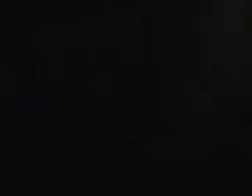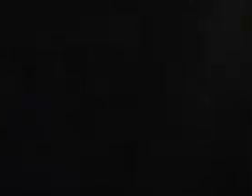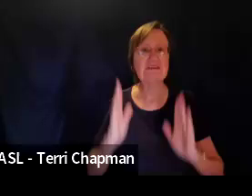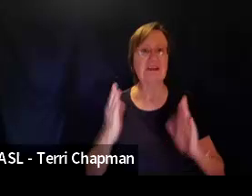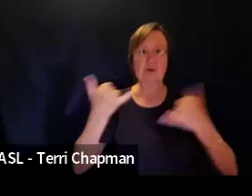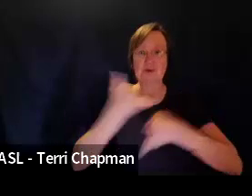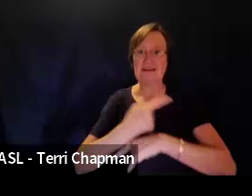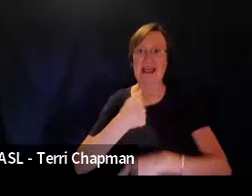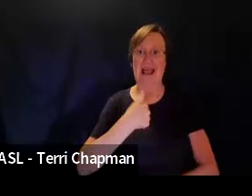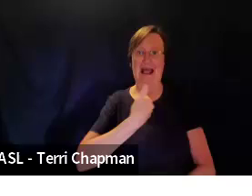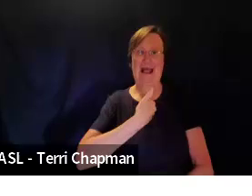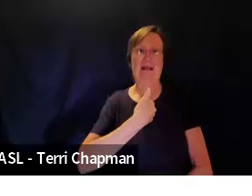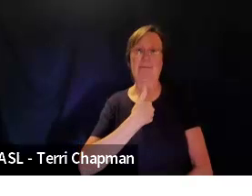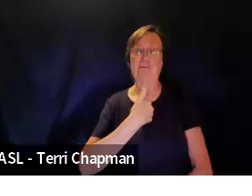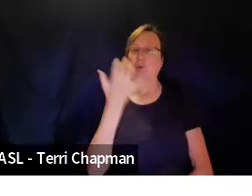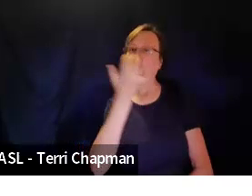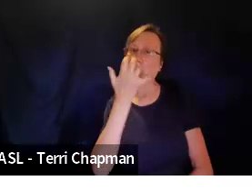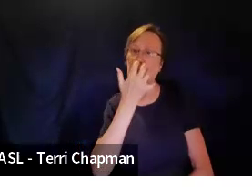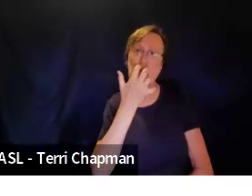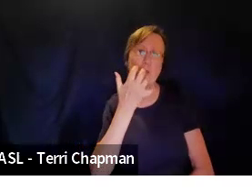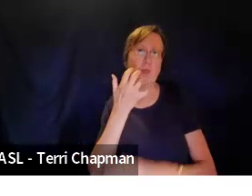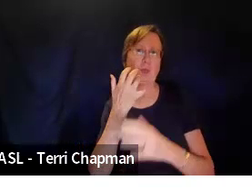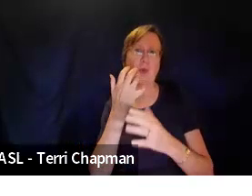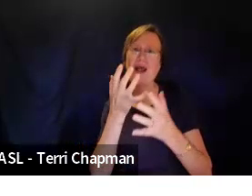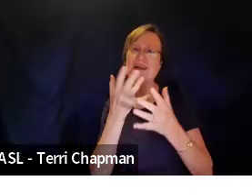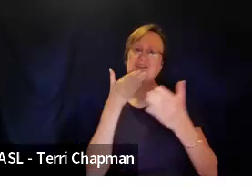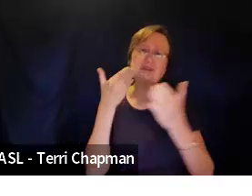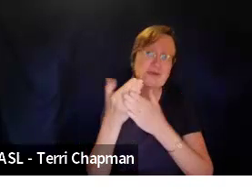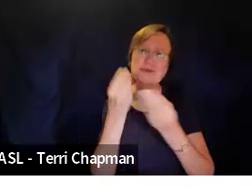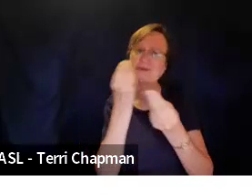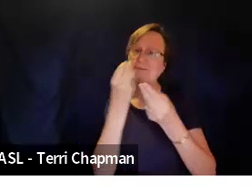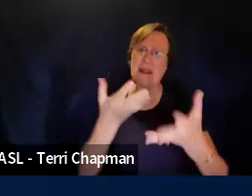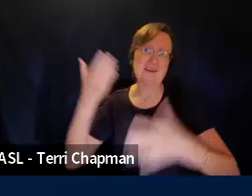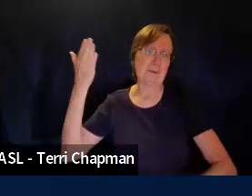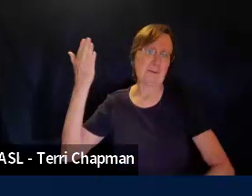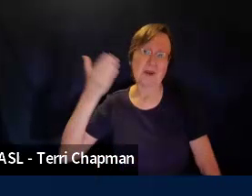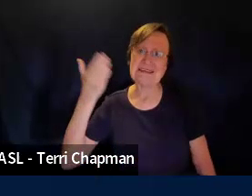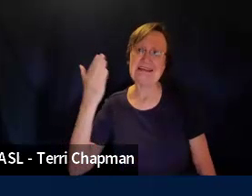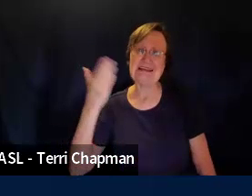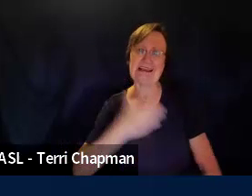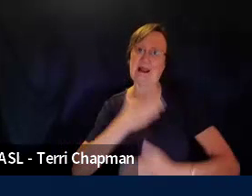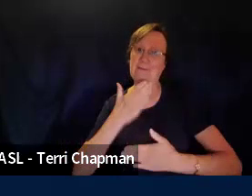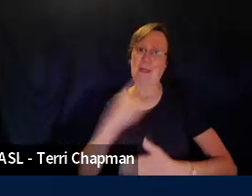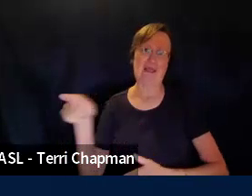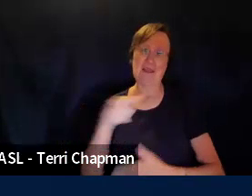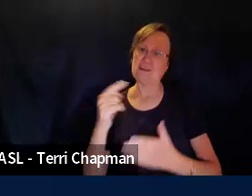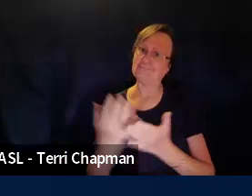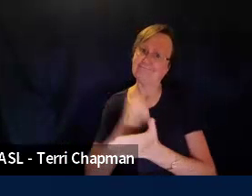I personally found them very informative presentations. I'm so glad everyone took the time to be here